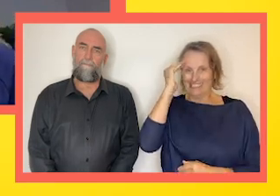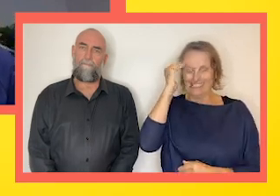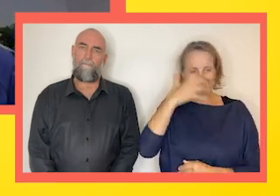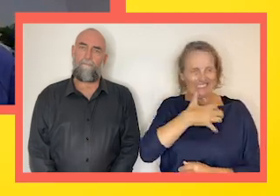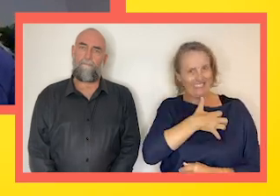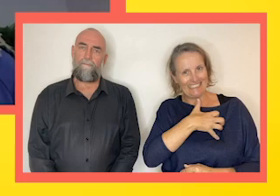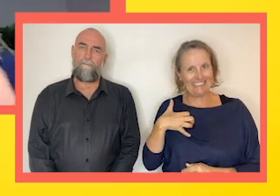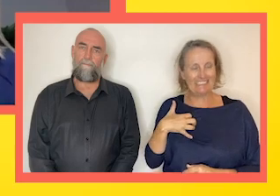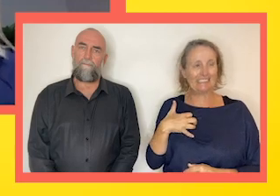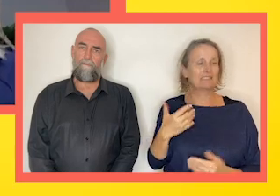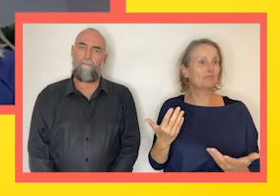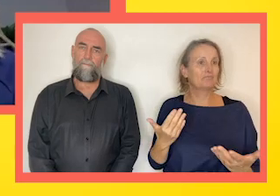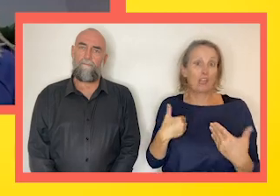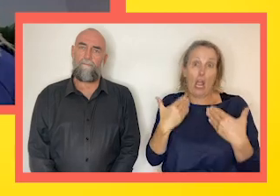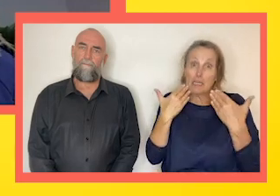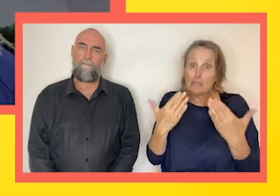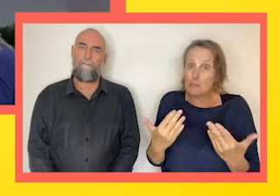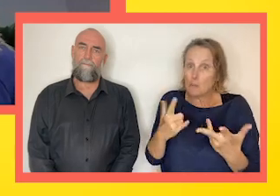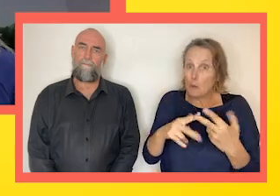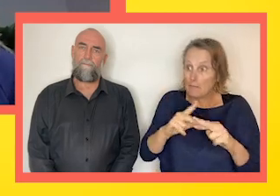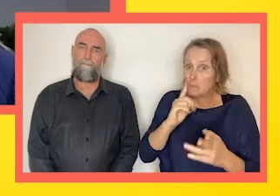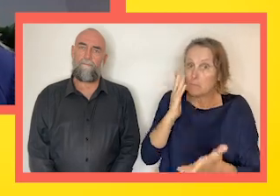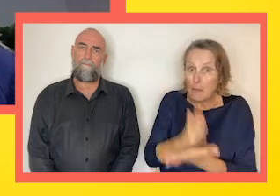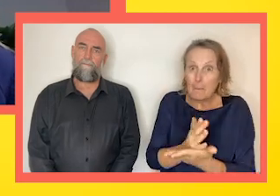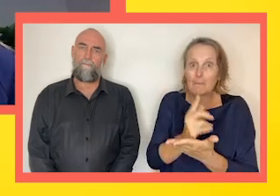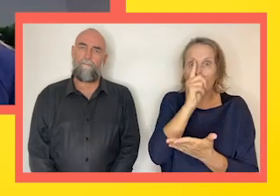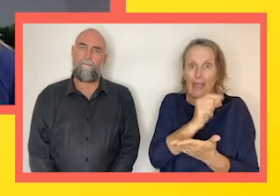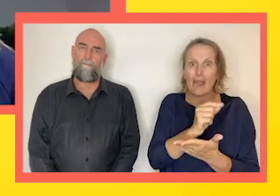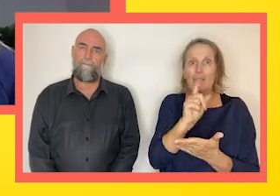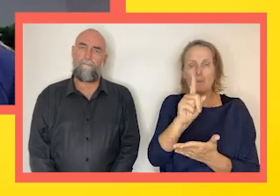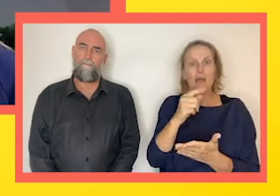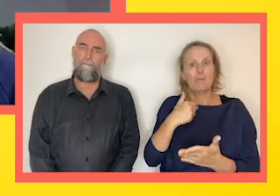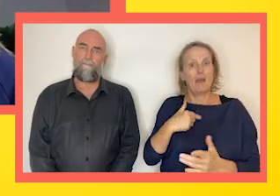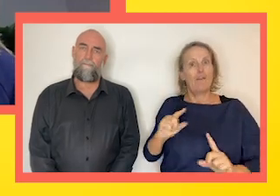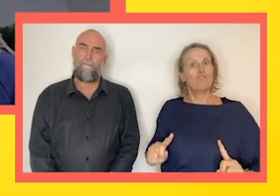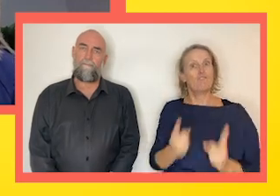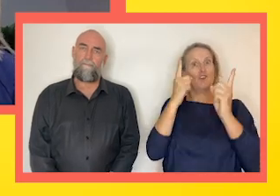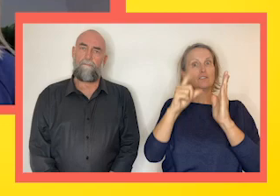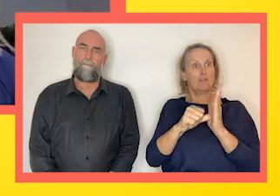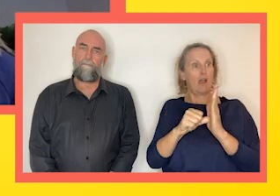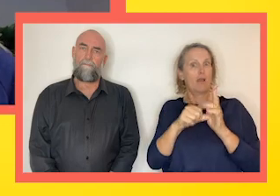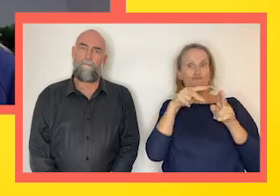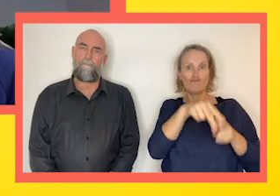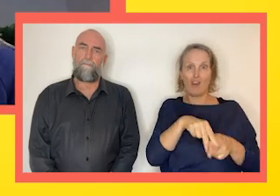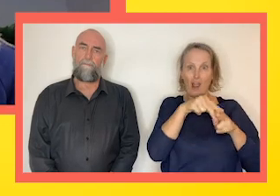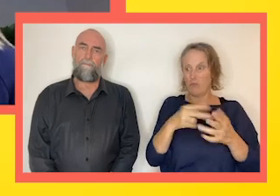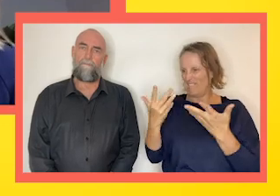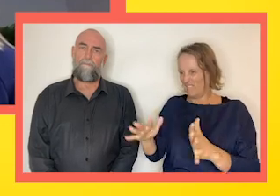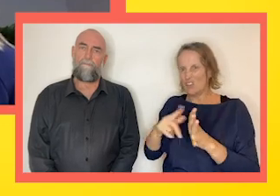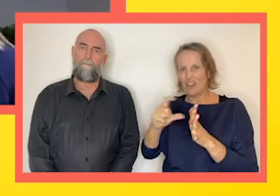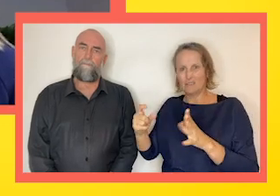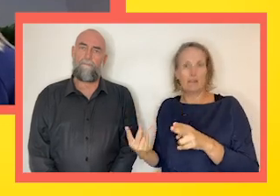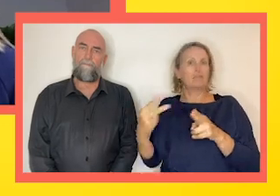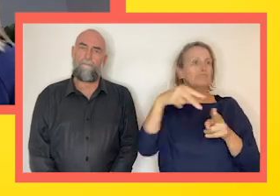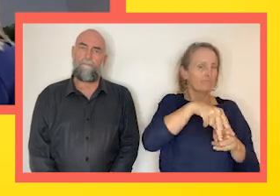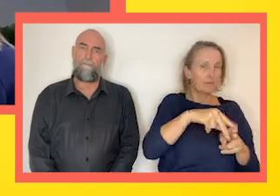I didn't know if it was necessarily going to be a reality. But once I actually had my first ride, I had the awesome support